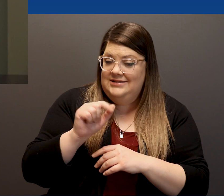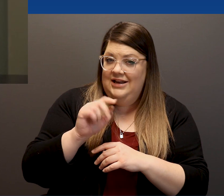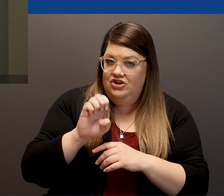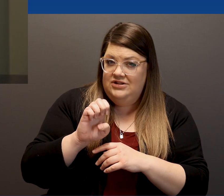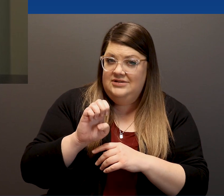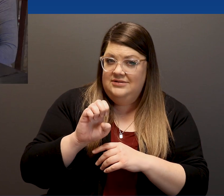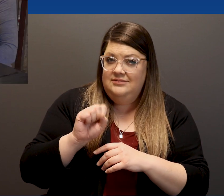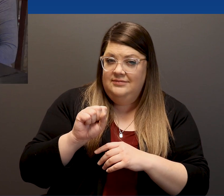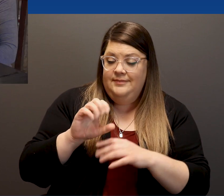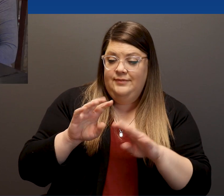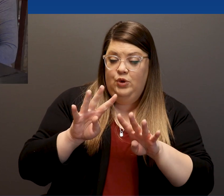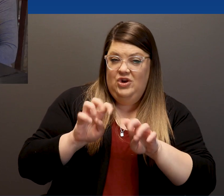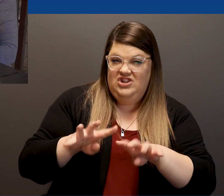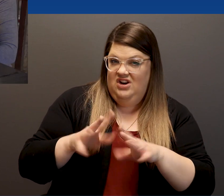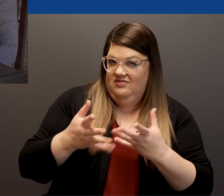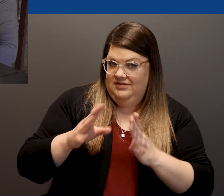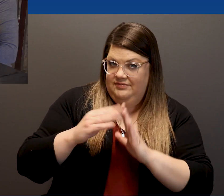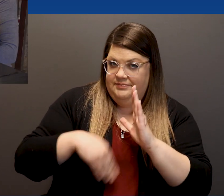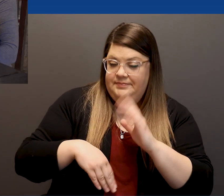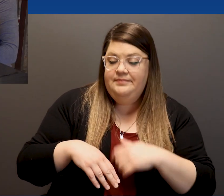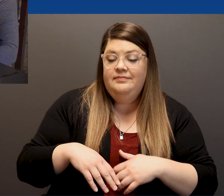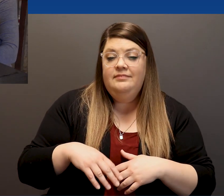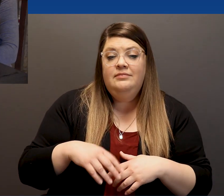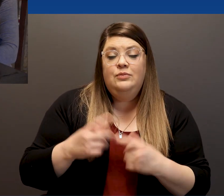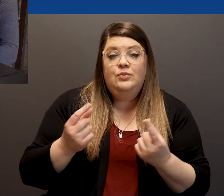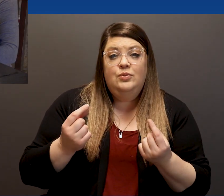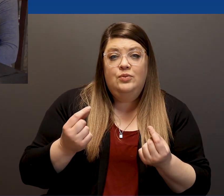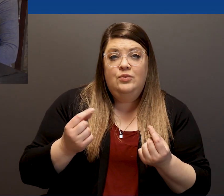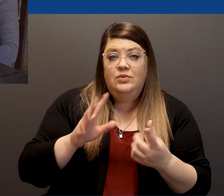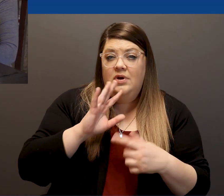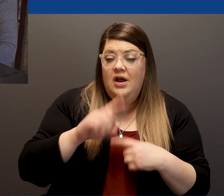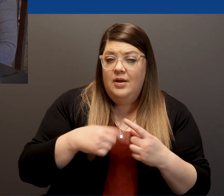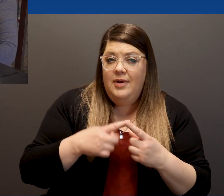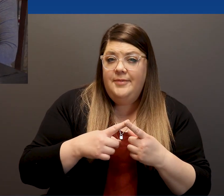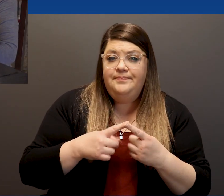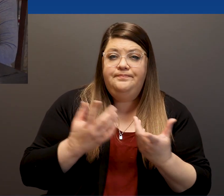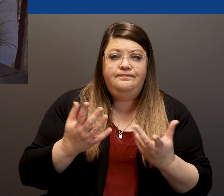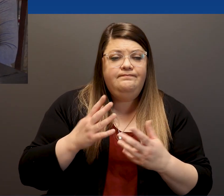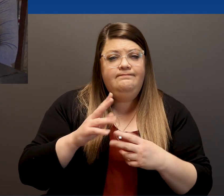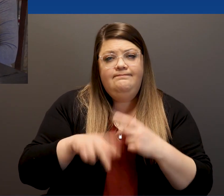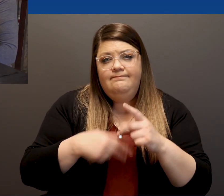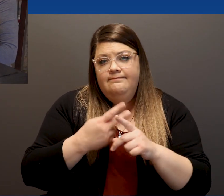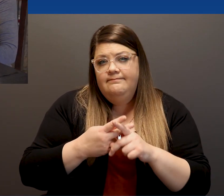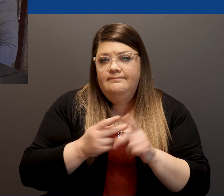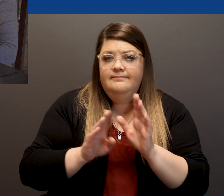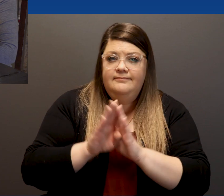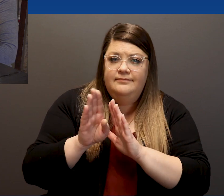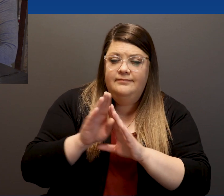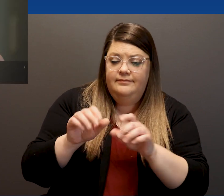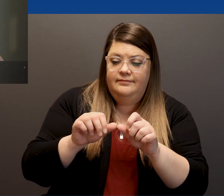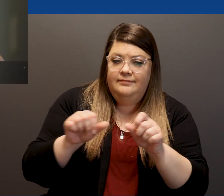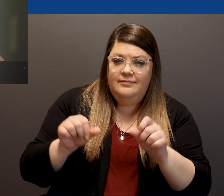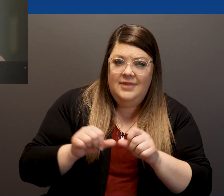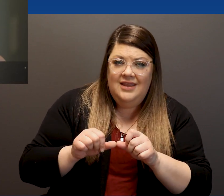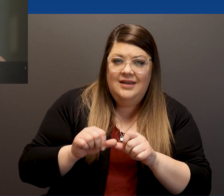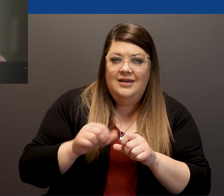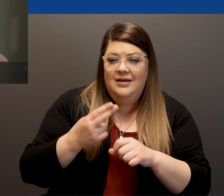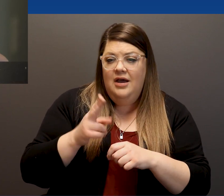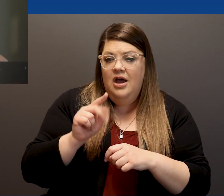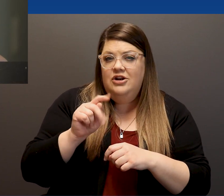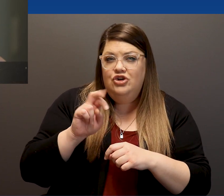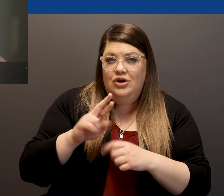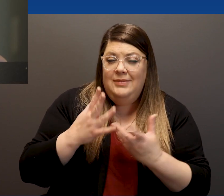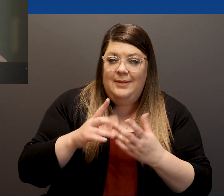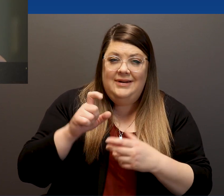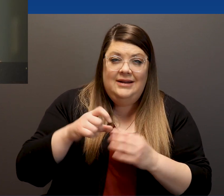out. Okay. So what this is going to do is it's going to talk about kind of which developmental area Hunter might need some